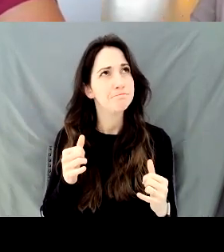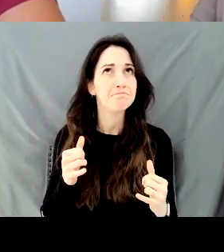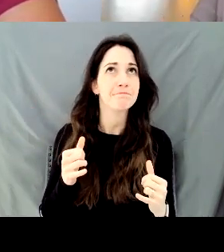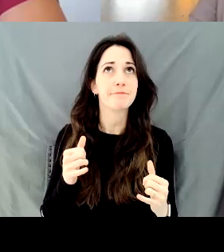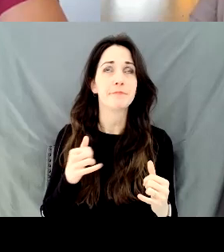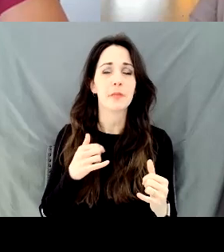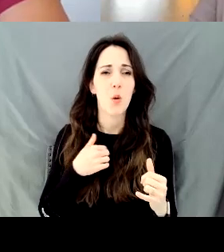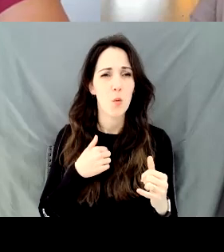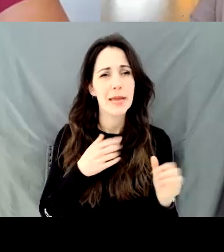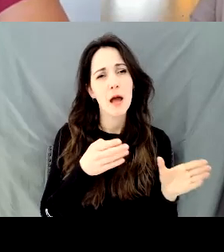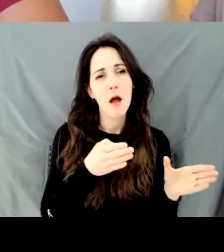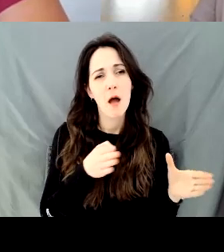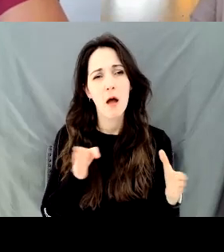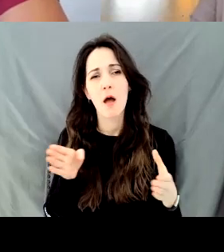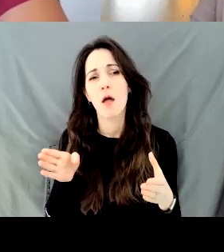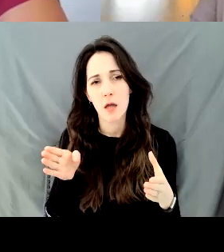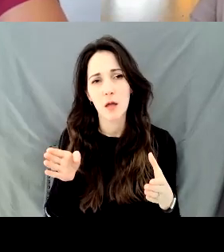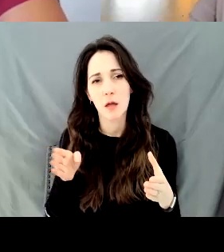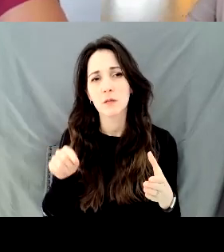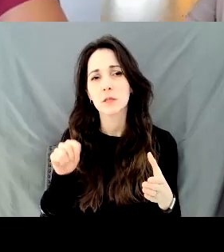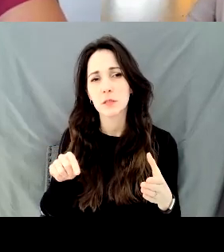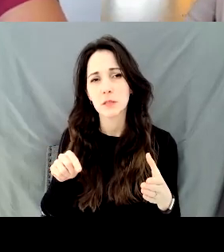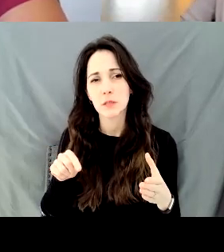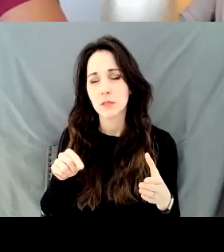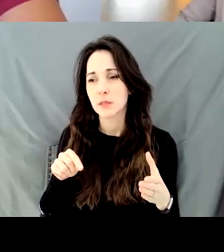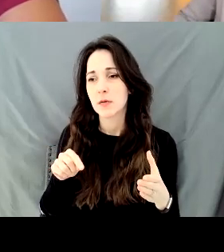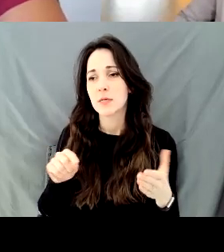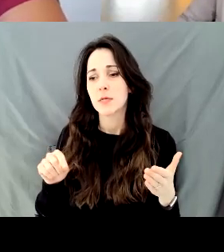a time of